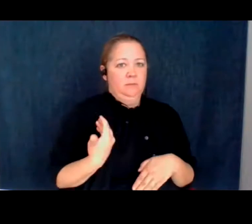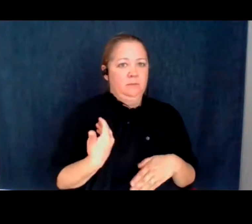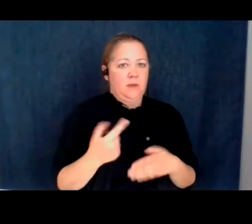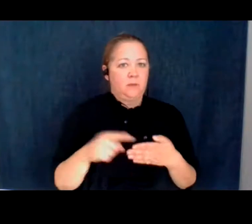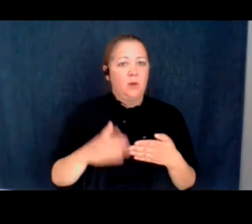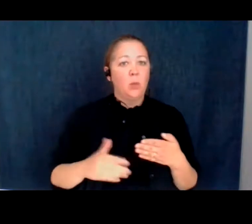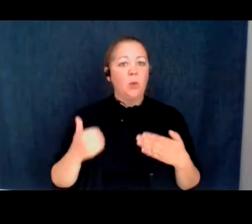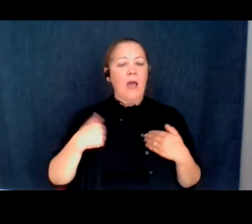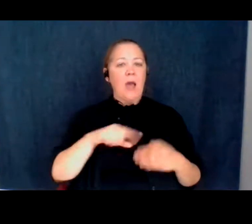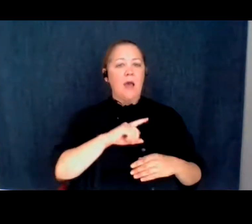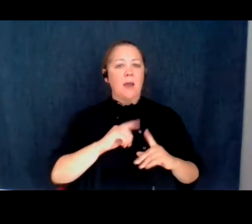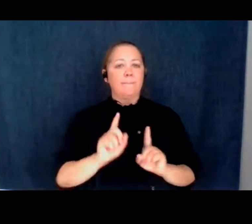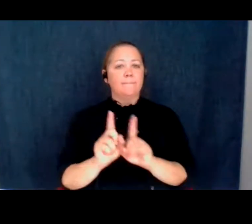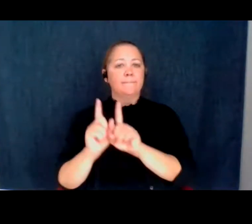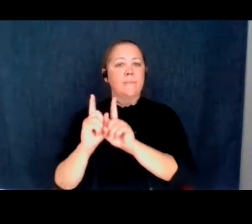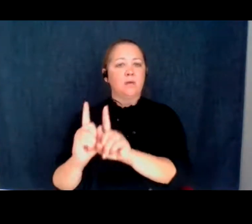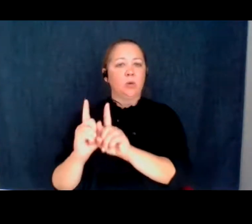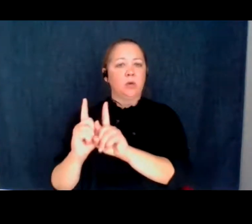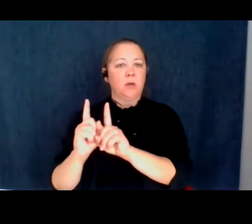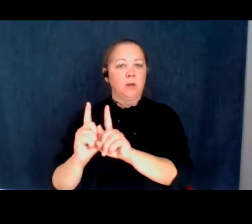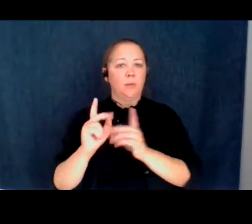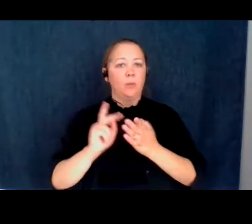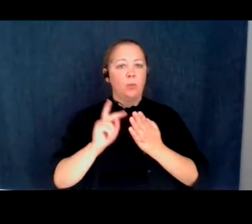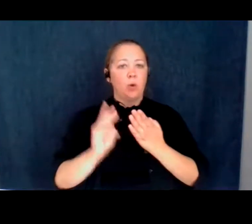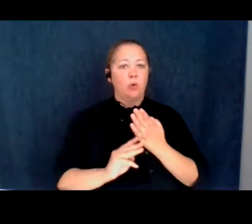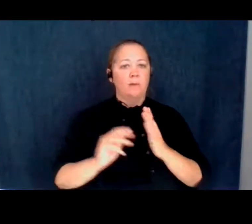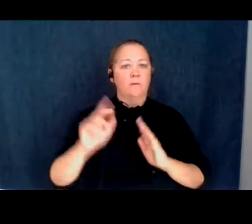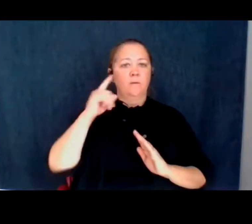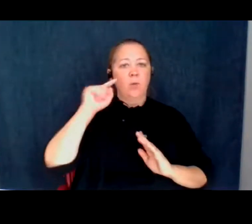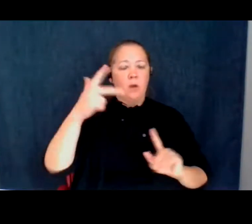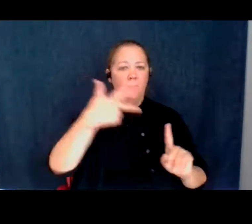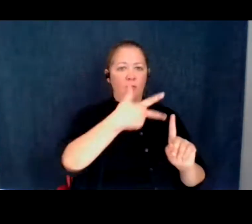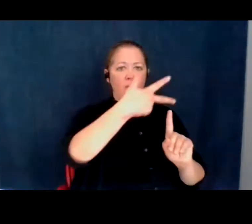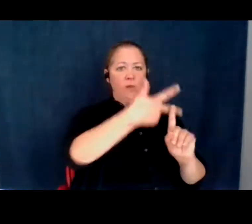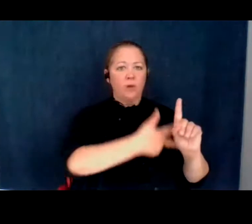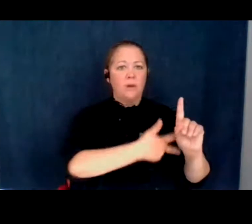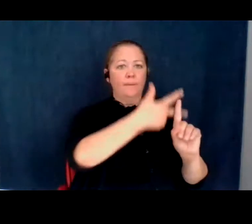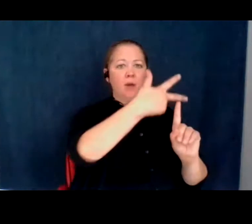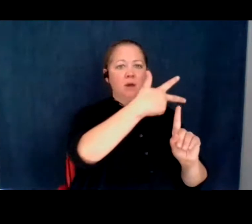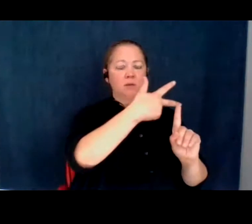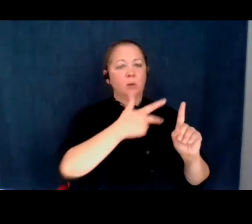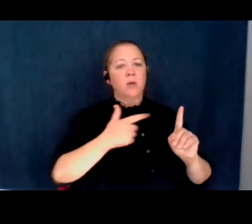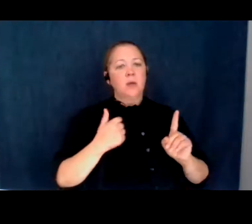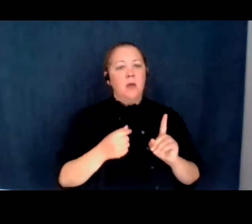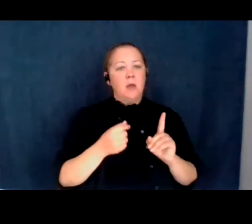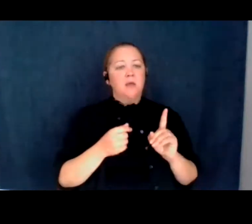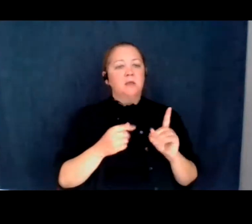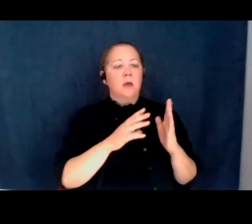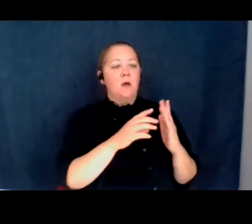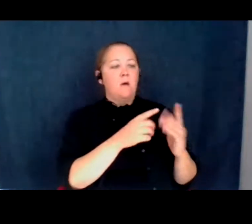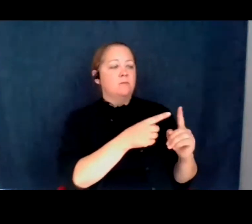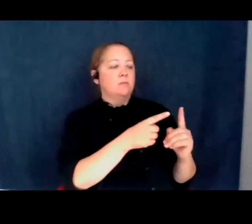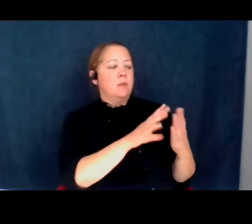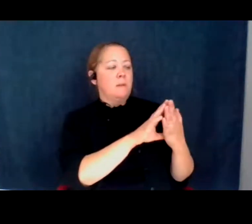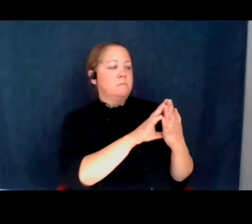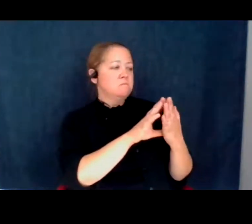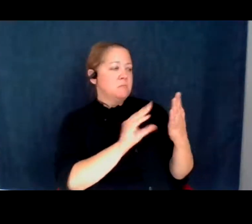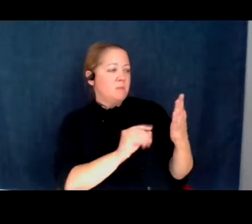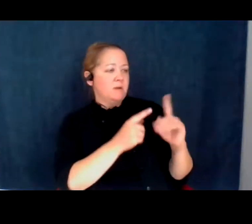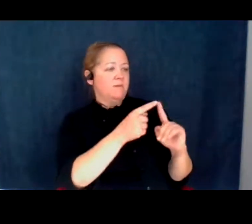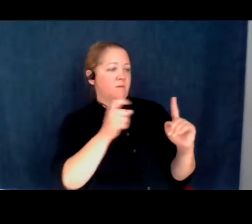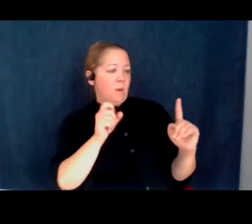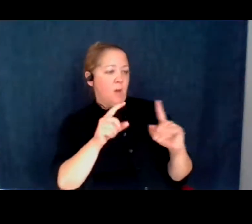It was a 3-month mentoring program. It was modeled after other mentoring programs that we've done in specific countries. We've done them in Russia and